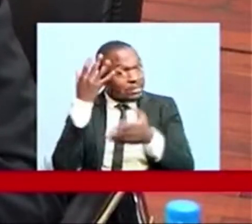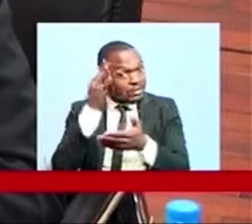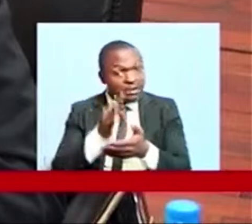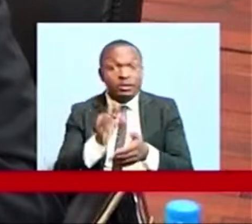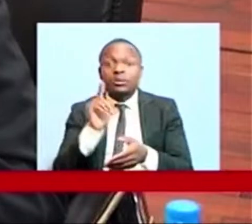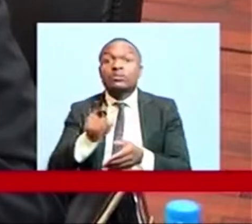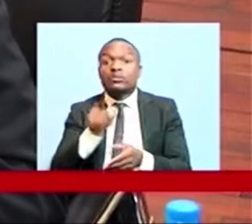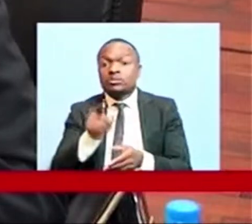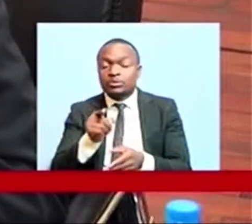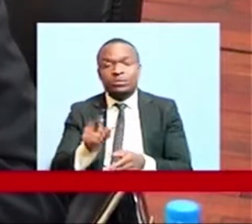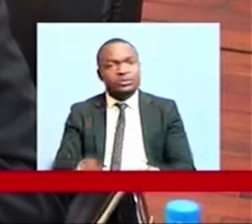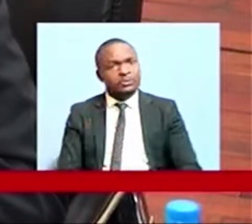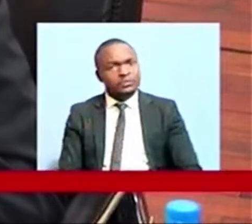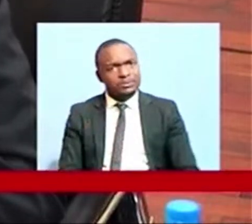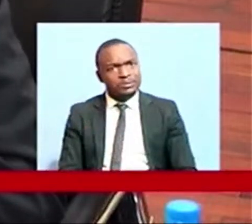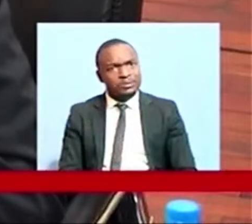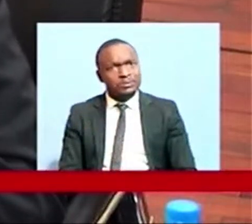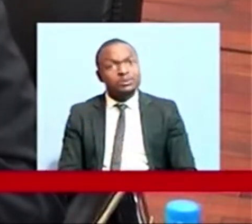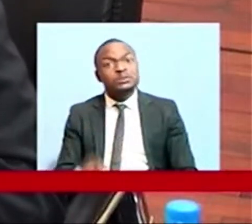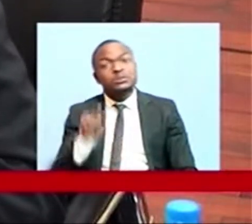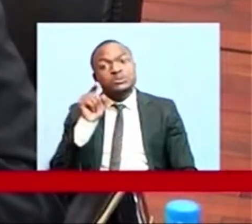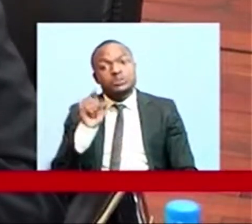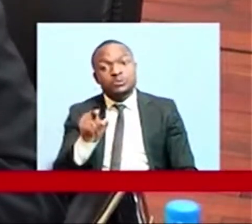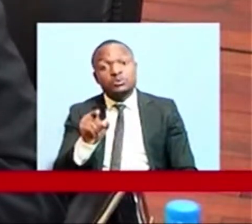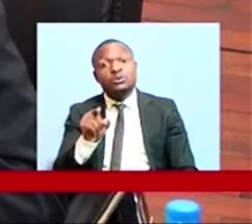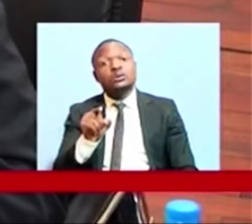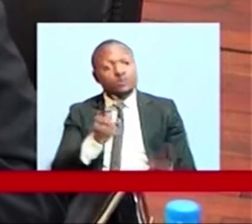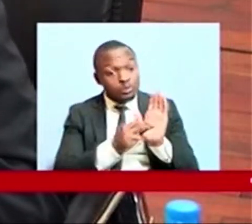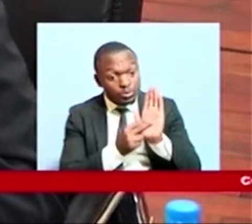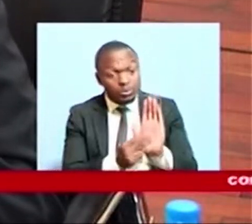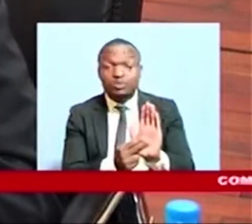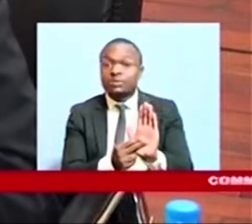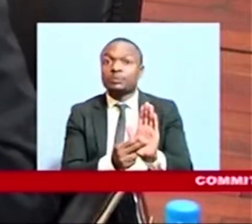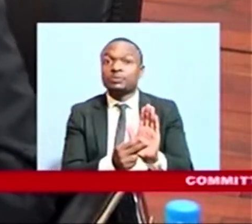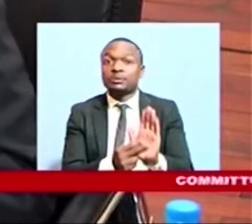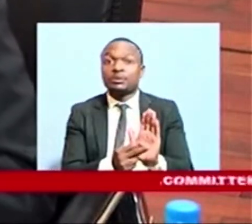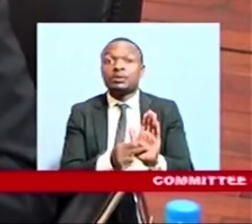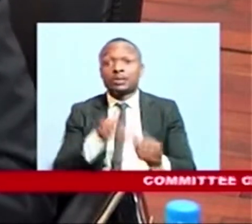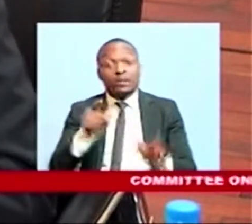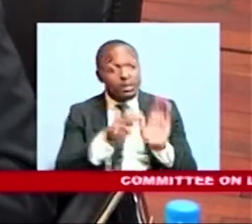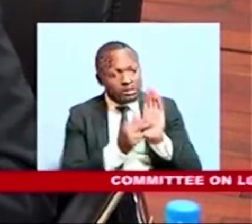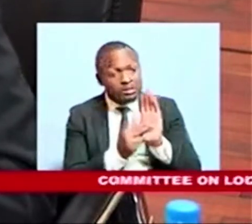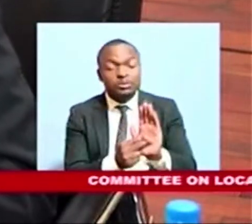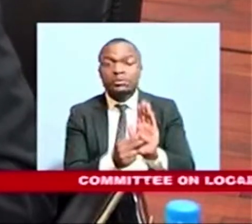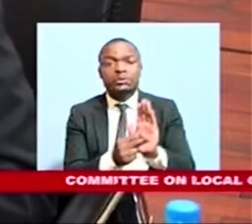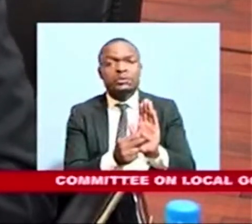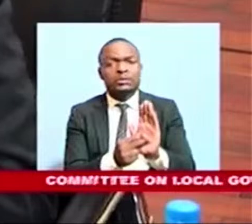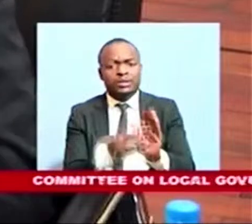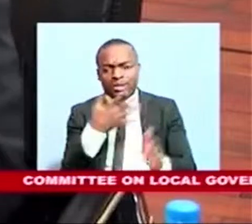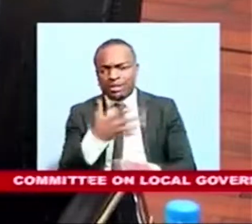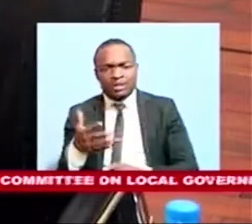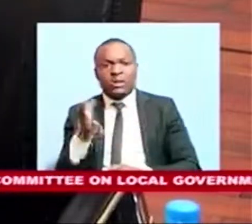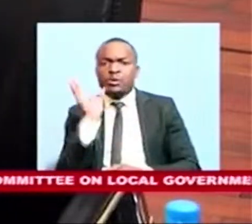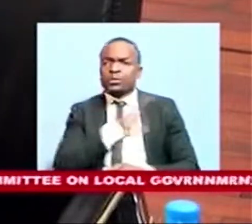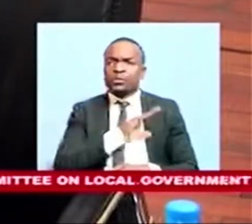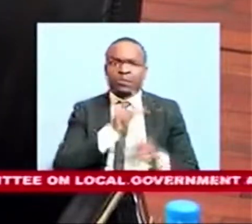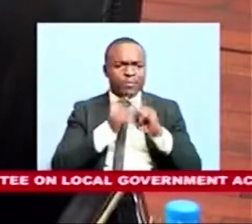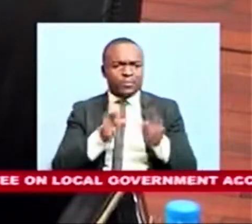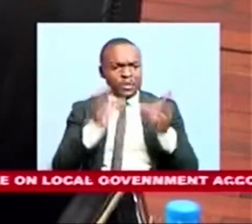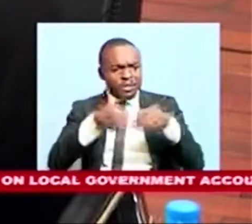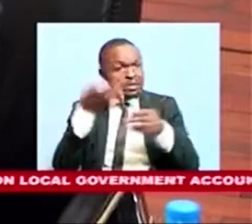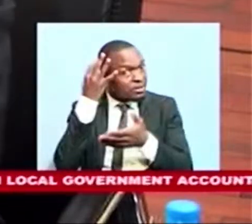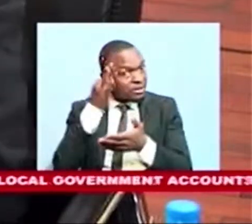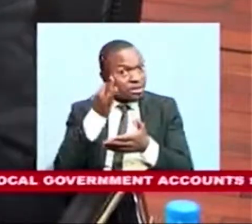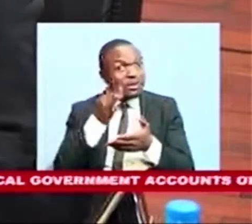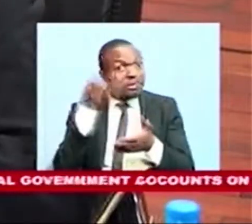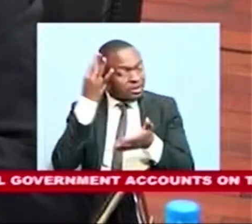are authenticating, you are confirming. And they are confirming a thing that is not done. And the Council Secretary